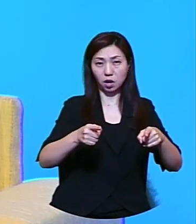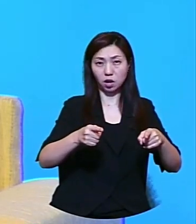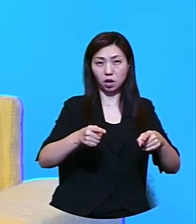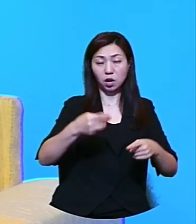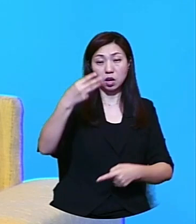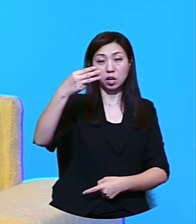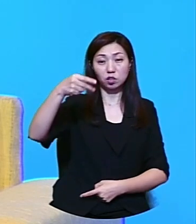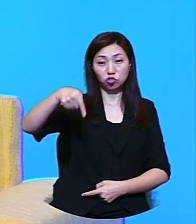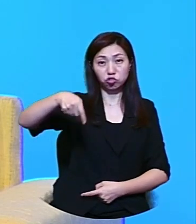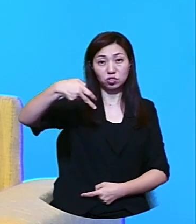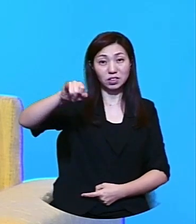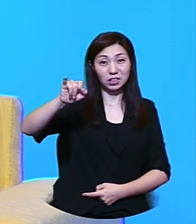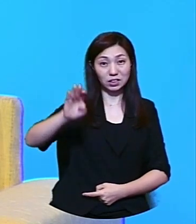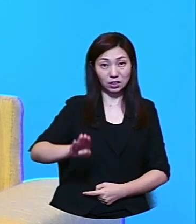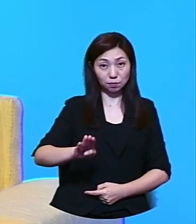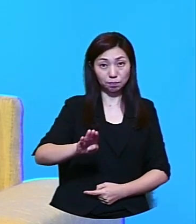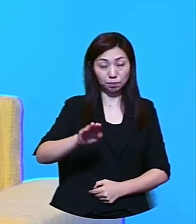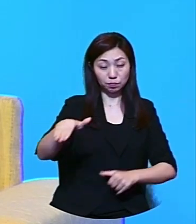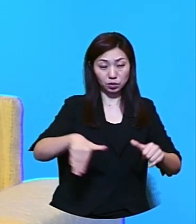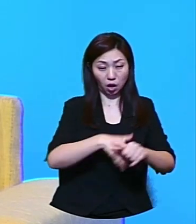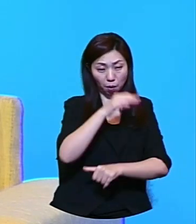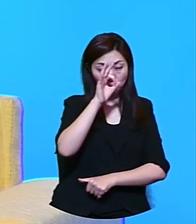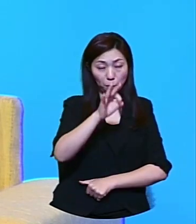literacy assessment component in it?